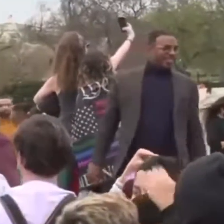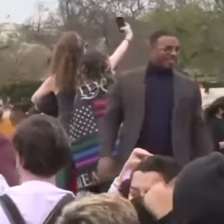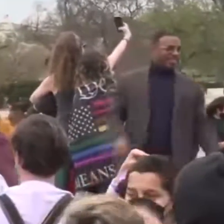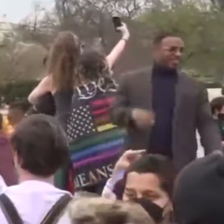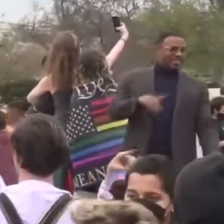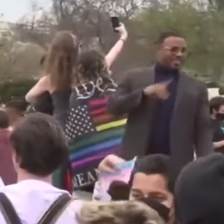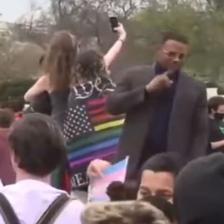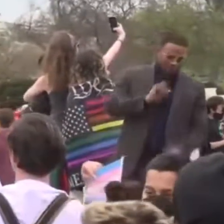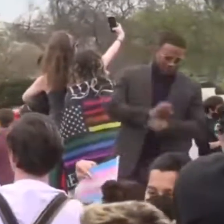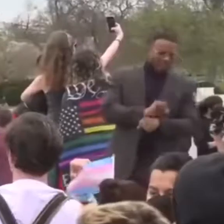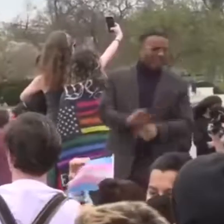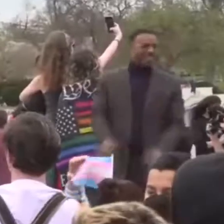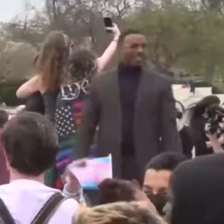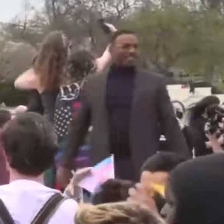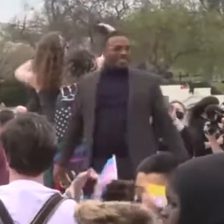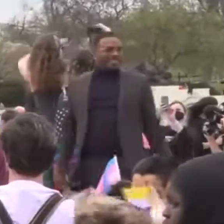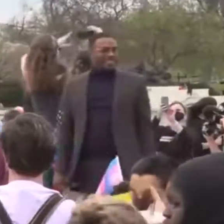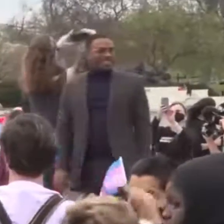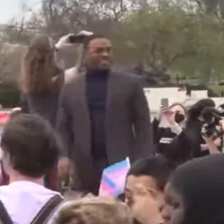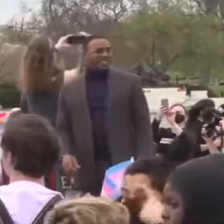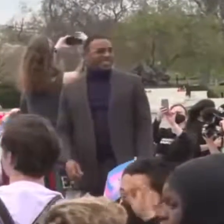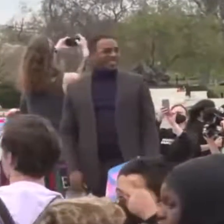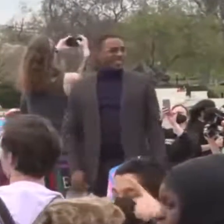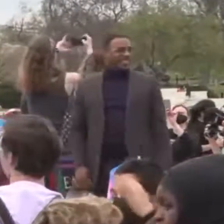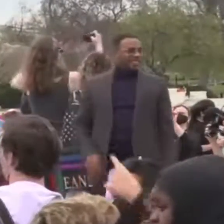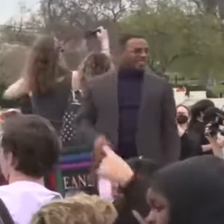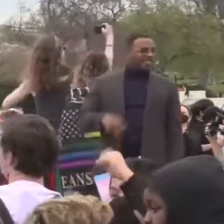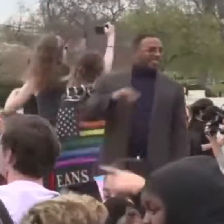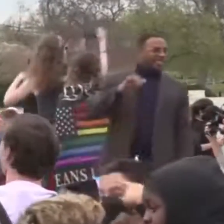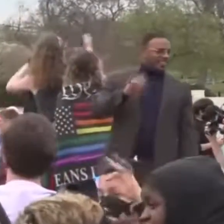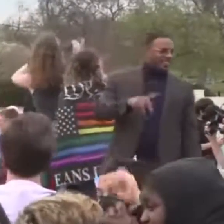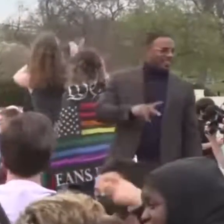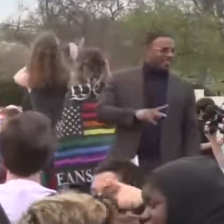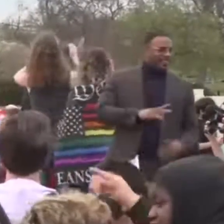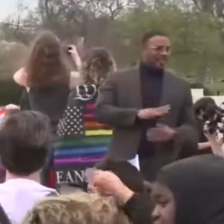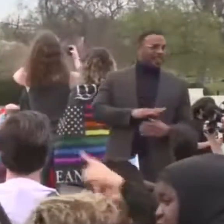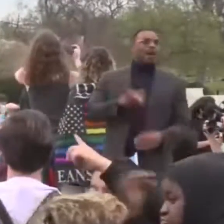Unless he's communicating. Maybe he's just communicating.